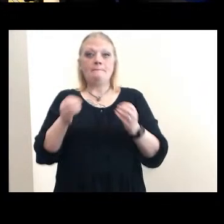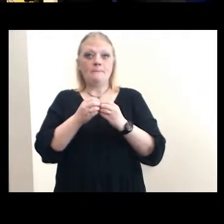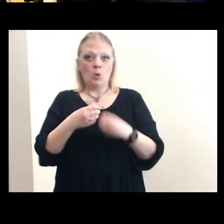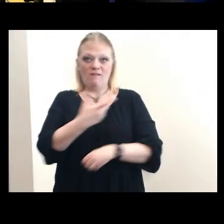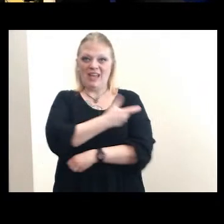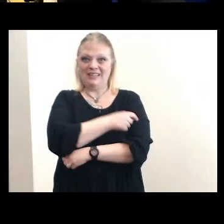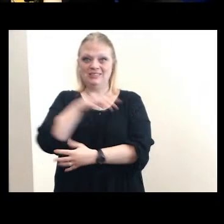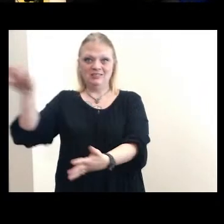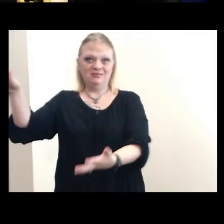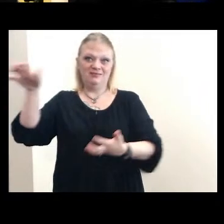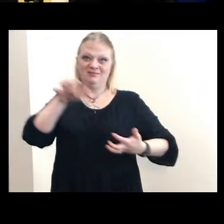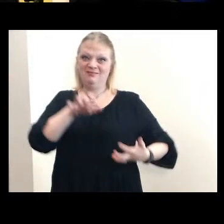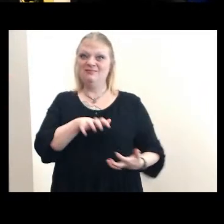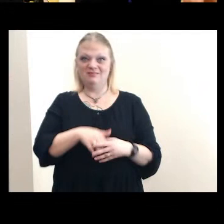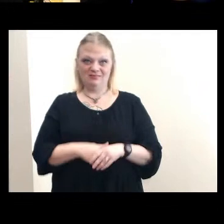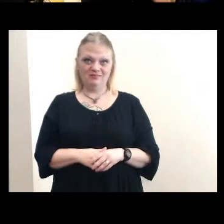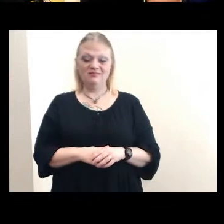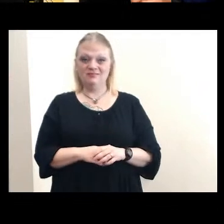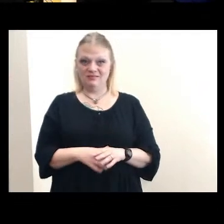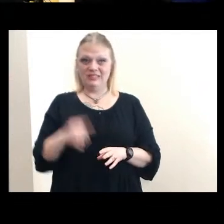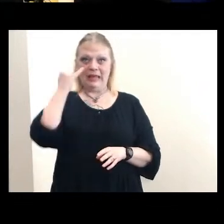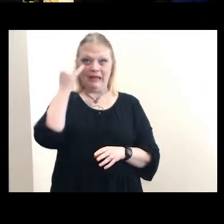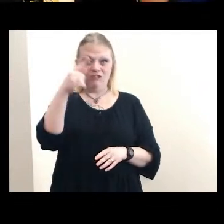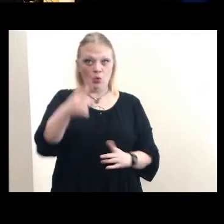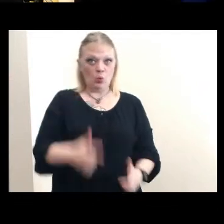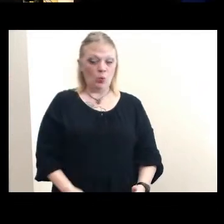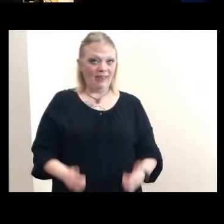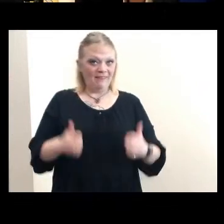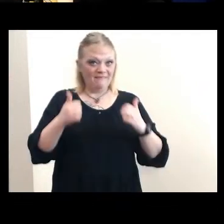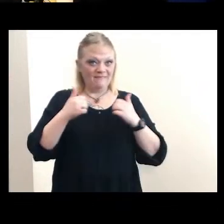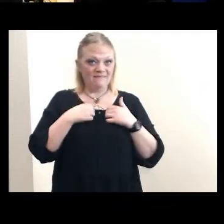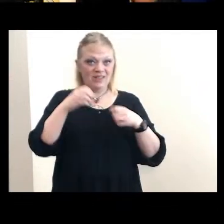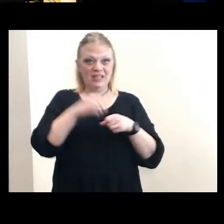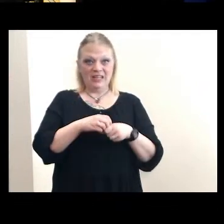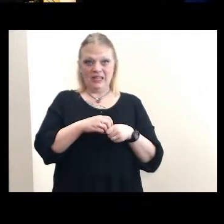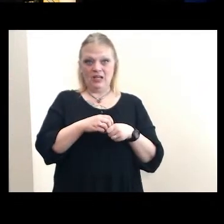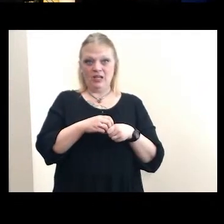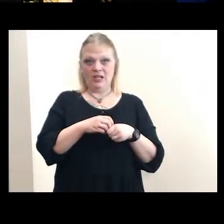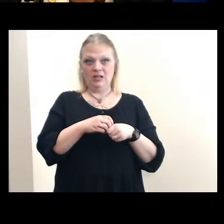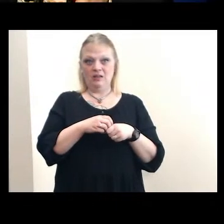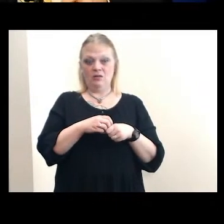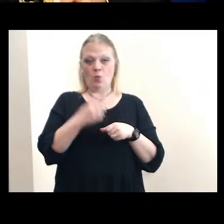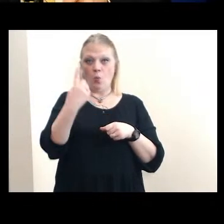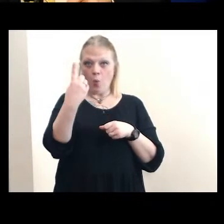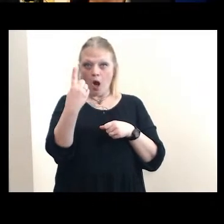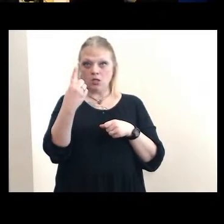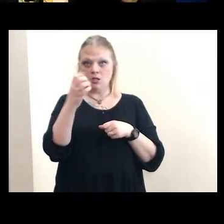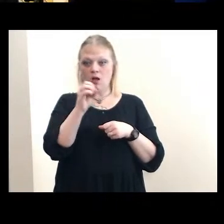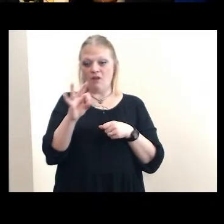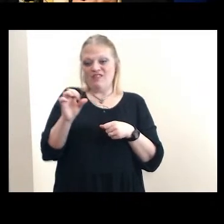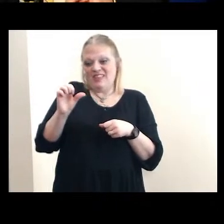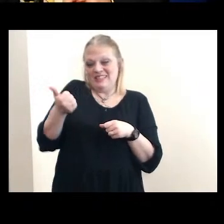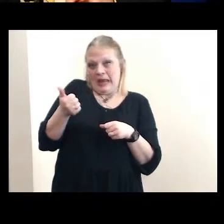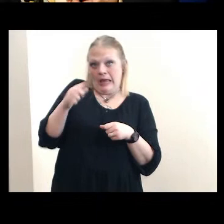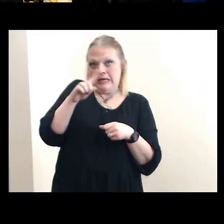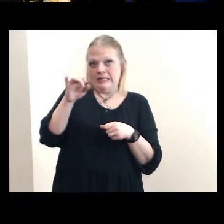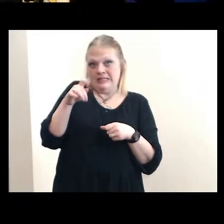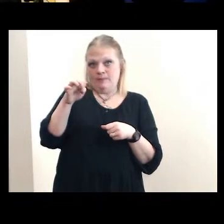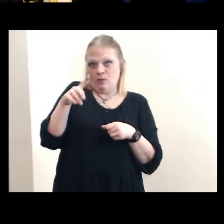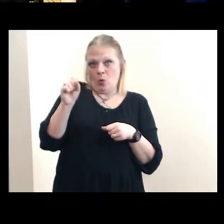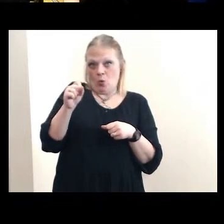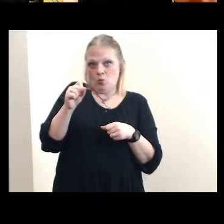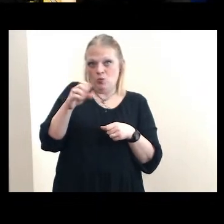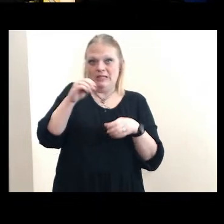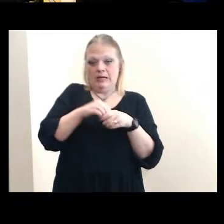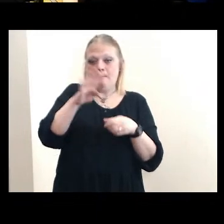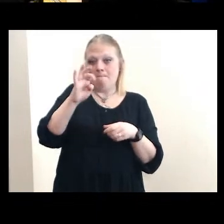is coming into our community. If you live in one of the 10 bolded zip codes on that page that you